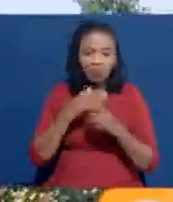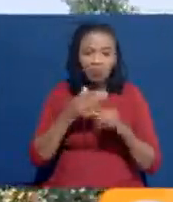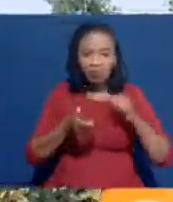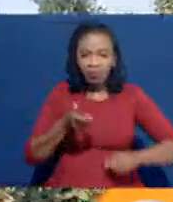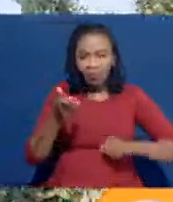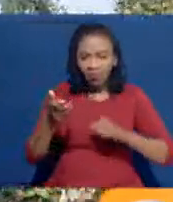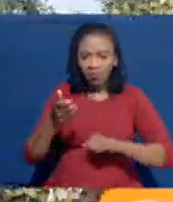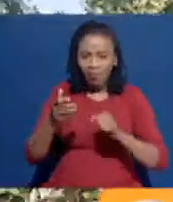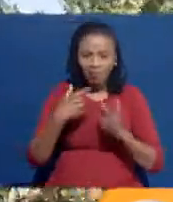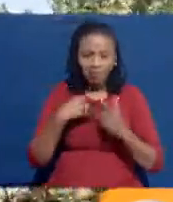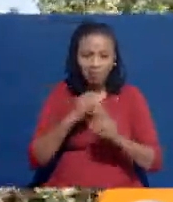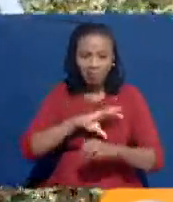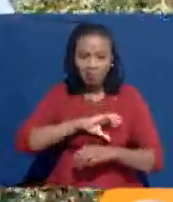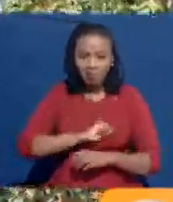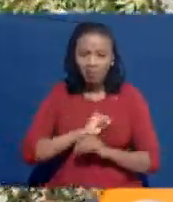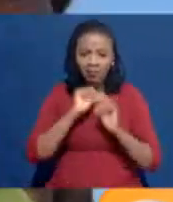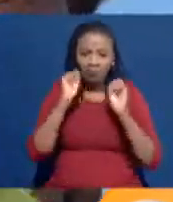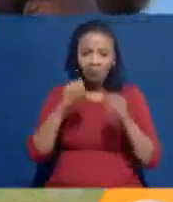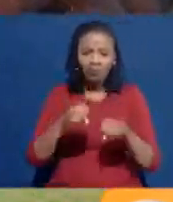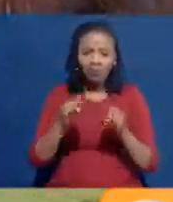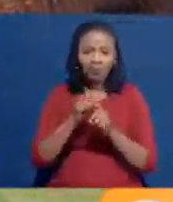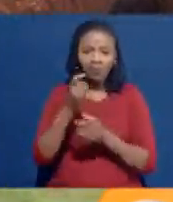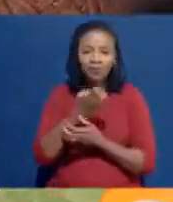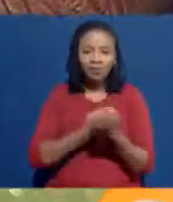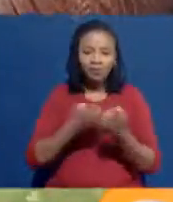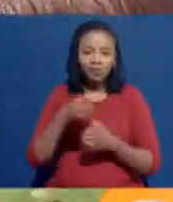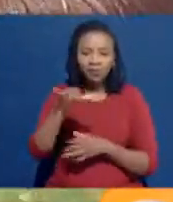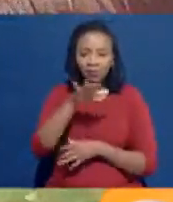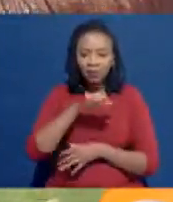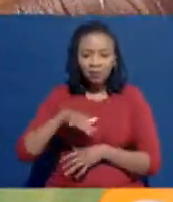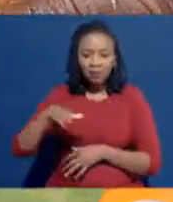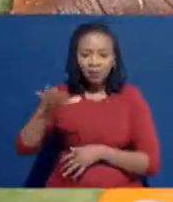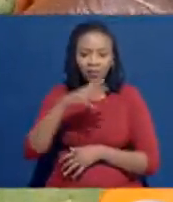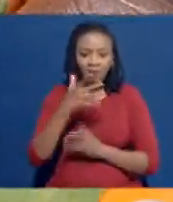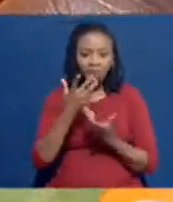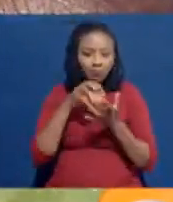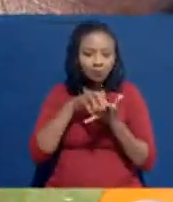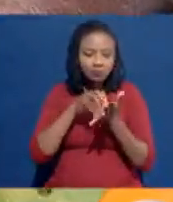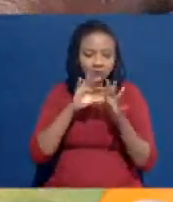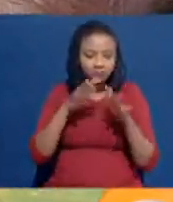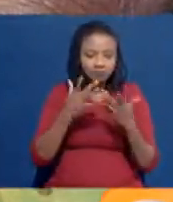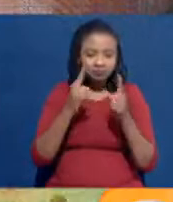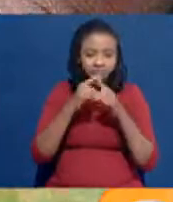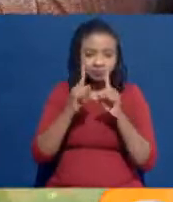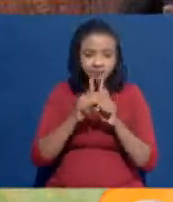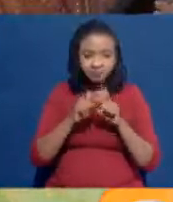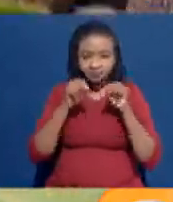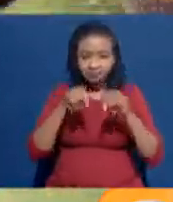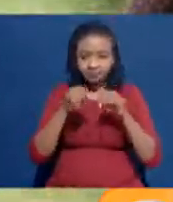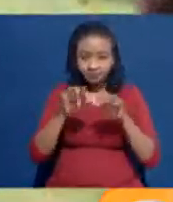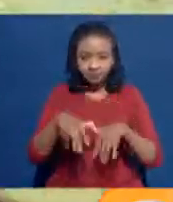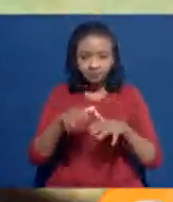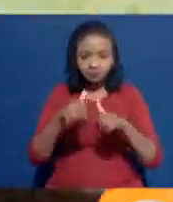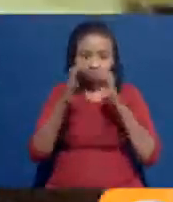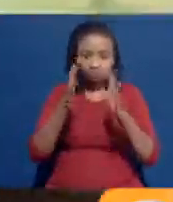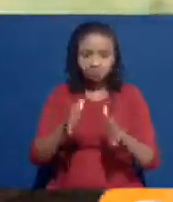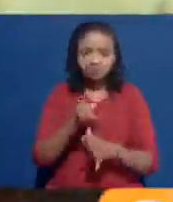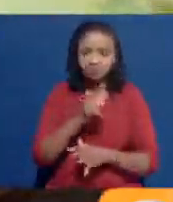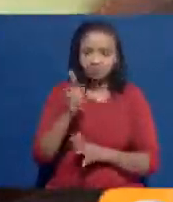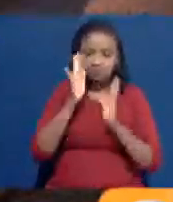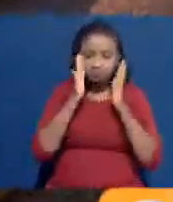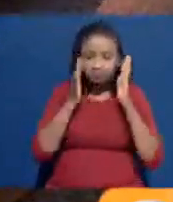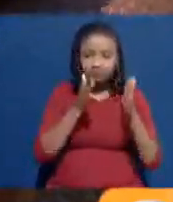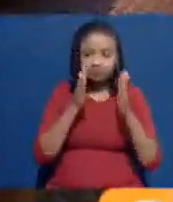recommended ecological zones. Today, in addition to the improved seeds, farmers are also sensitized on good